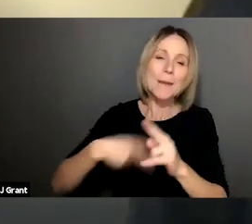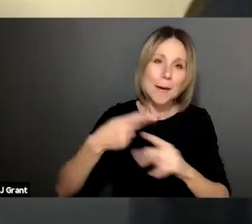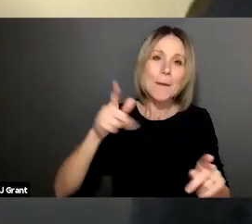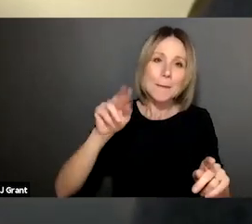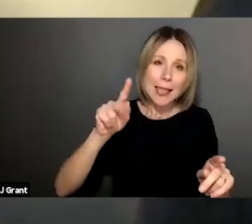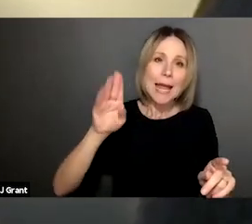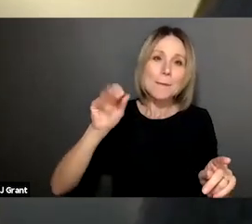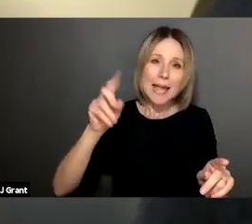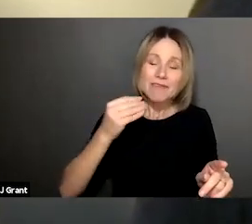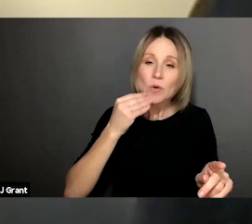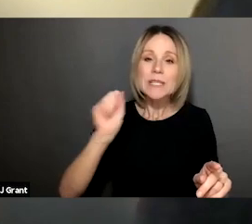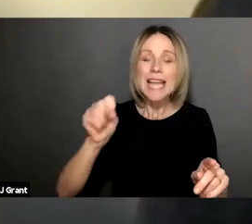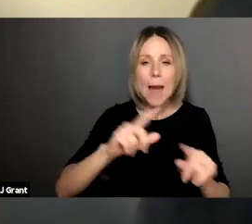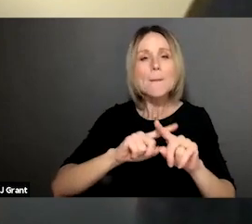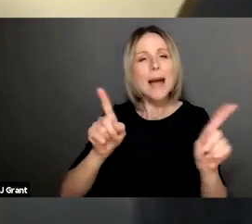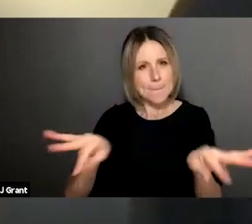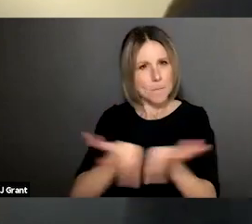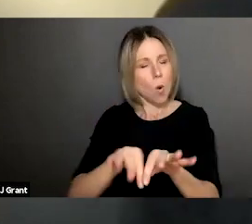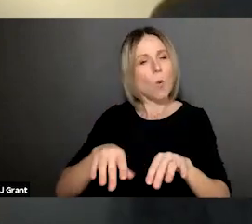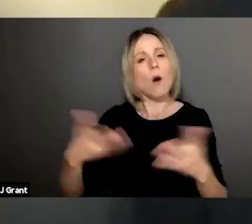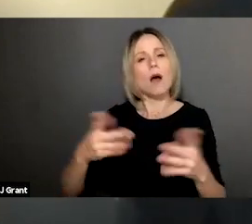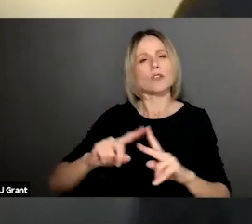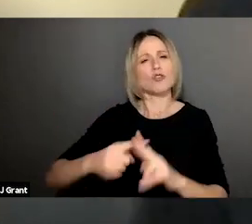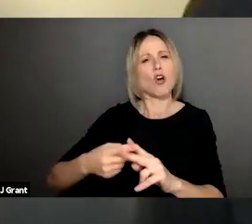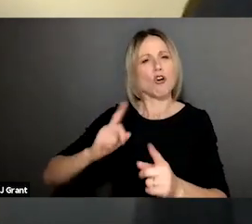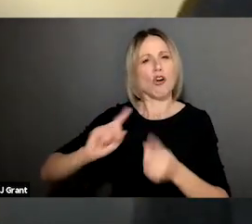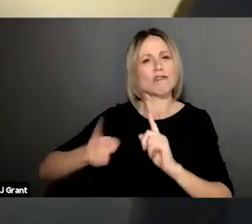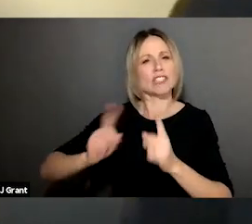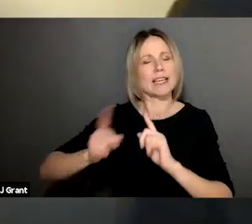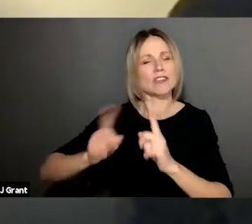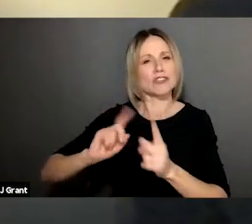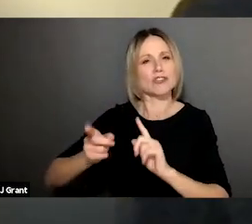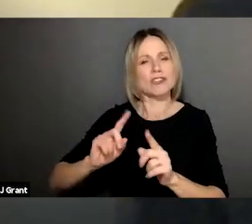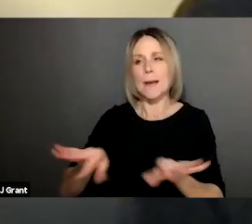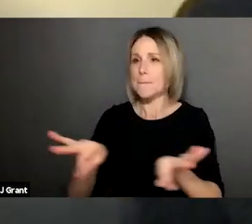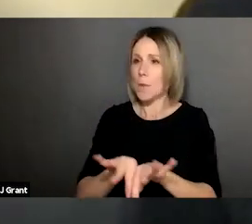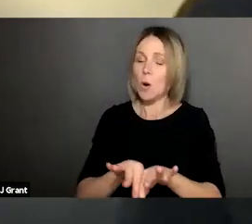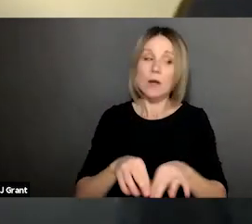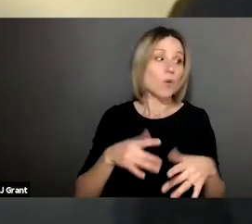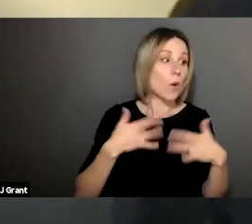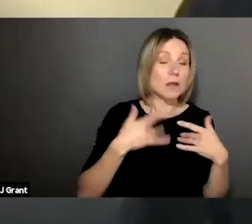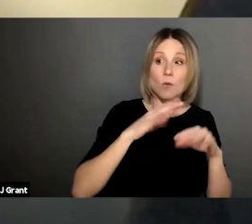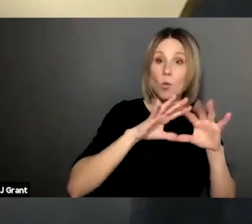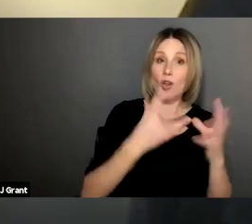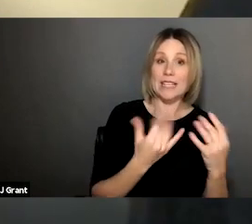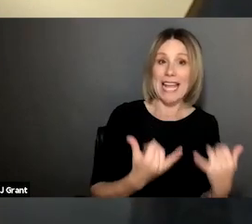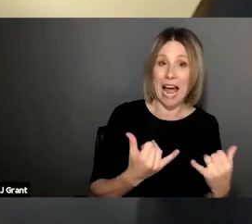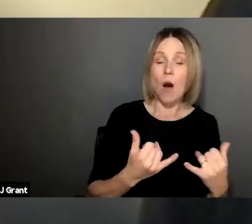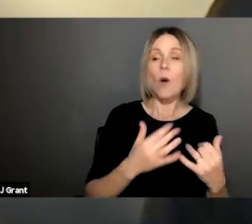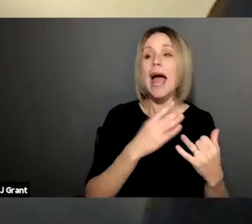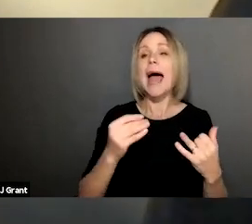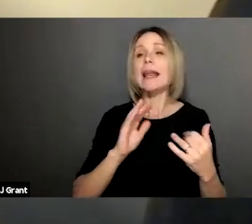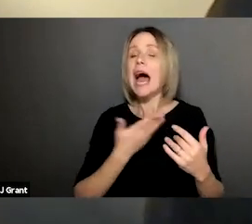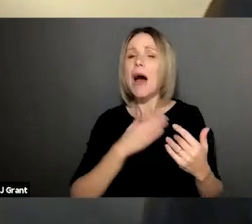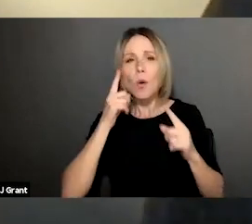reporting that suggests here's where we are, here's where we're going, is important. And I don't want to be